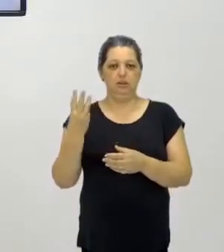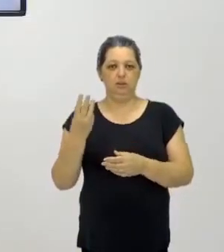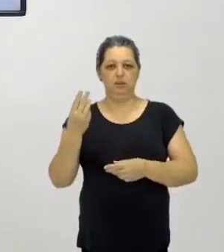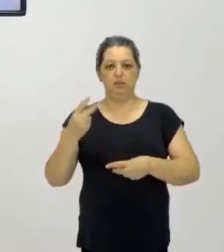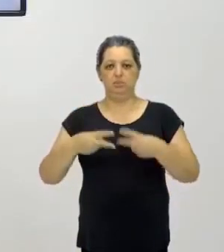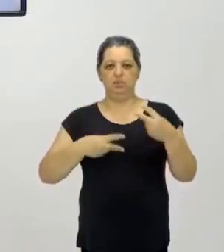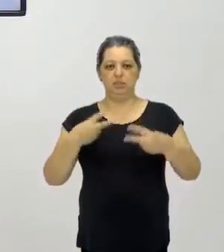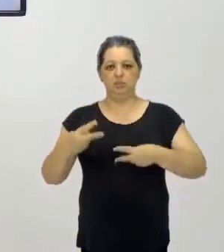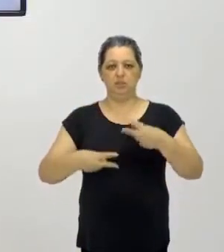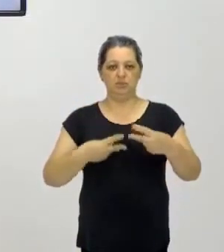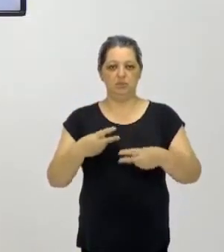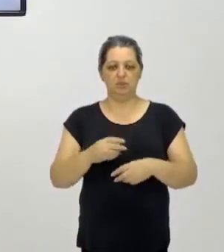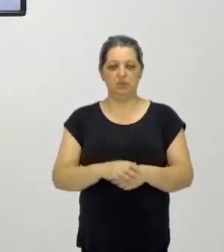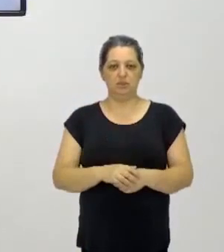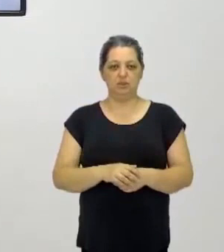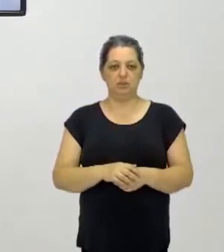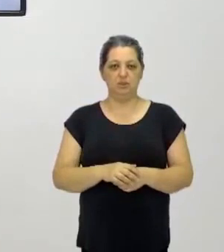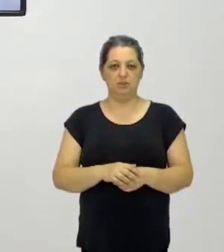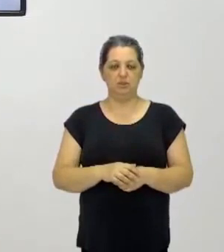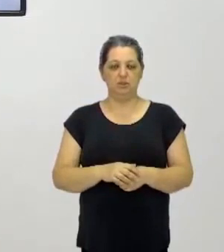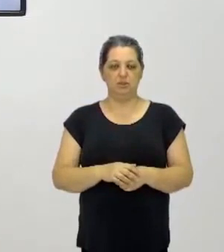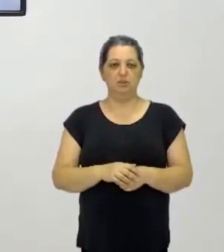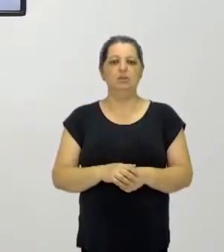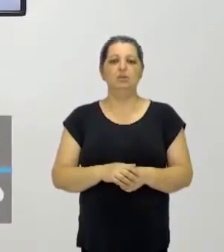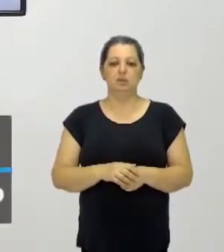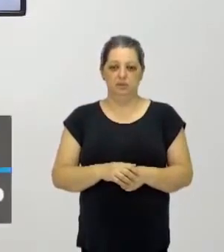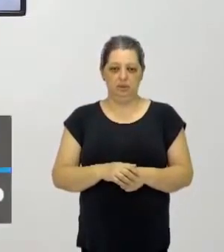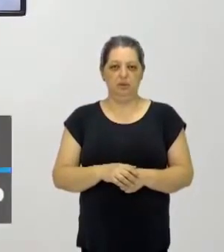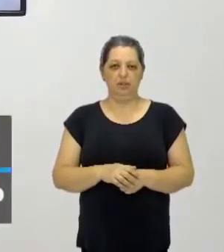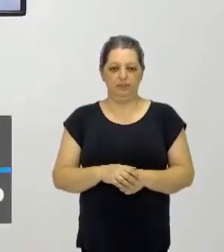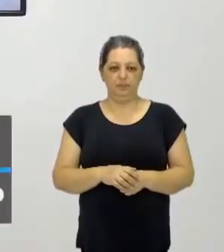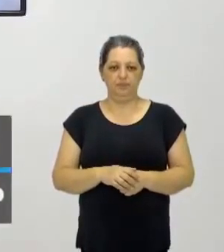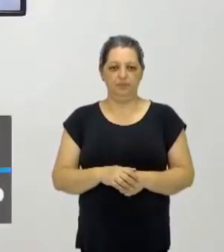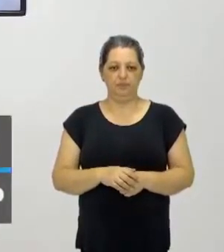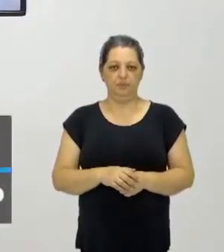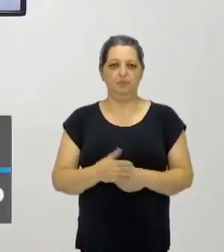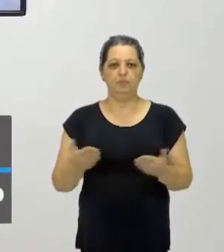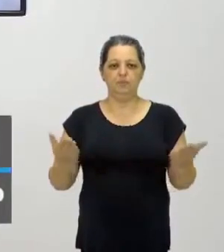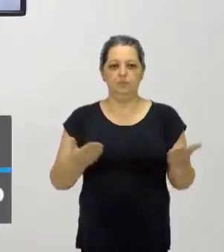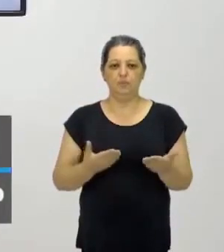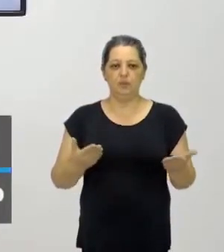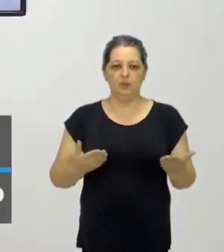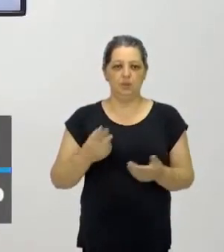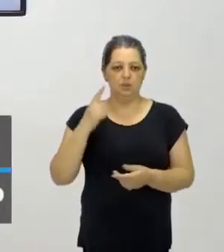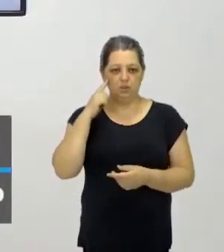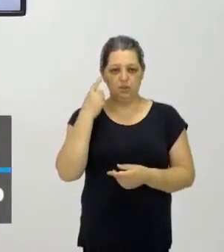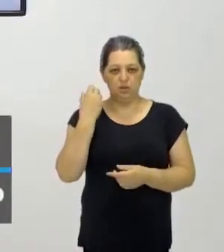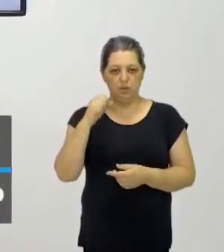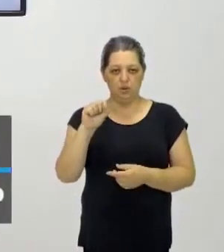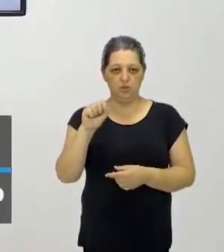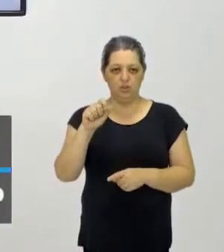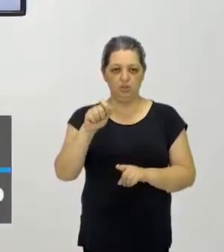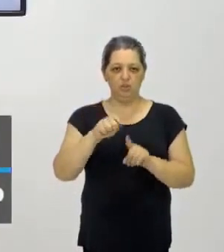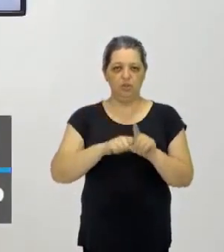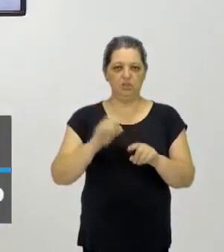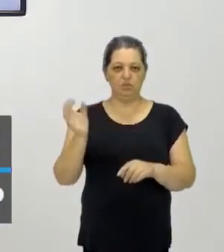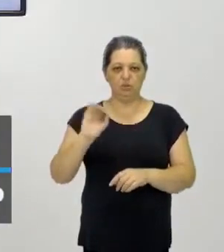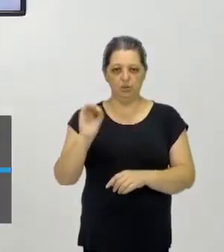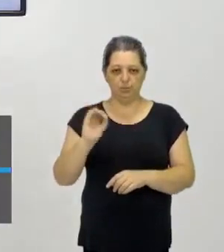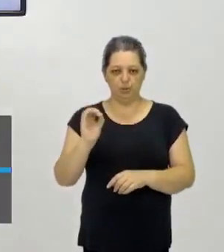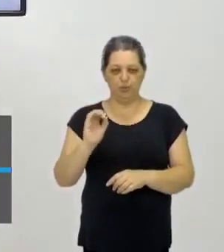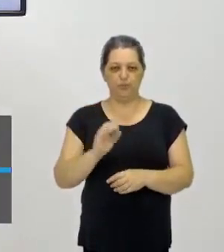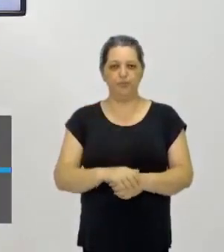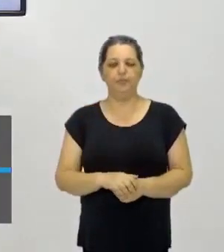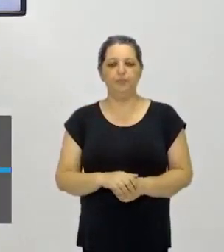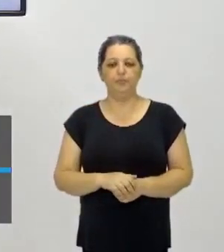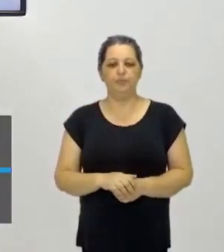the quarter. Então é a nossa última aula aí do bimestre, hoje, dia 8 de outubro. Ok? So,